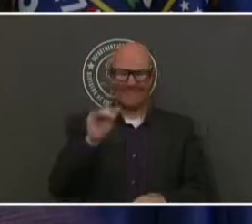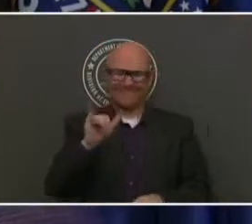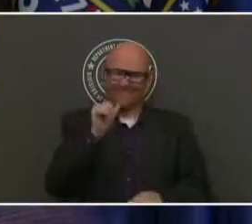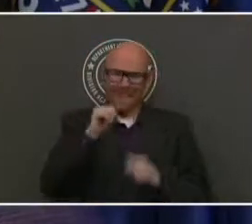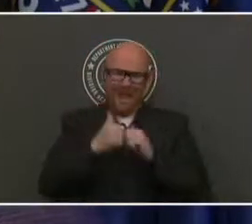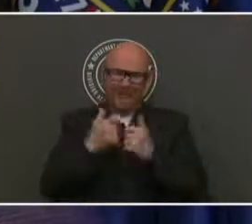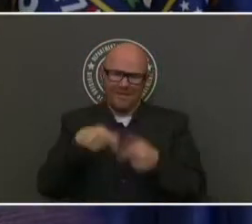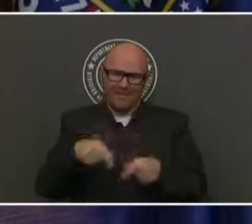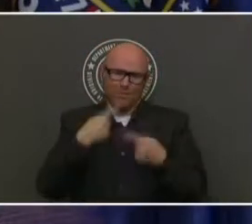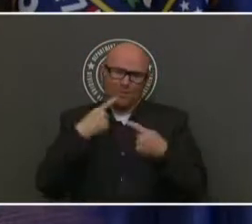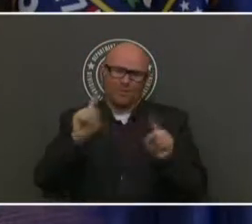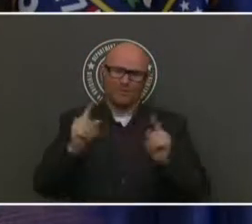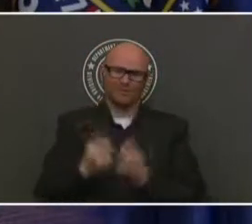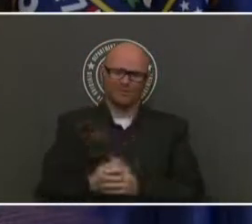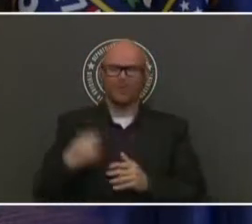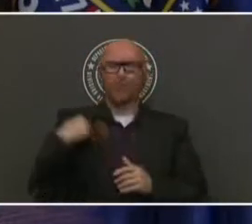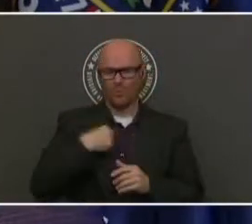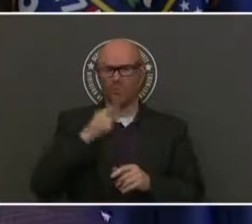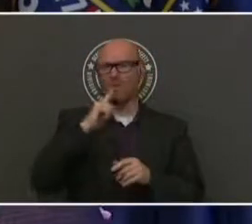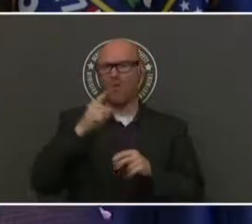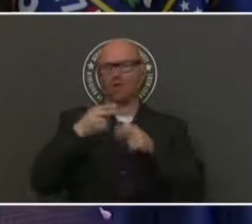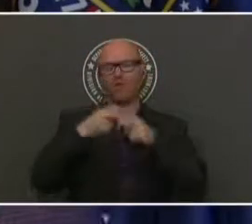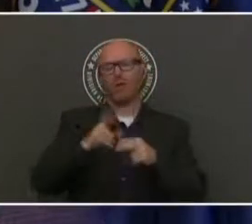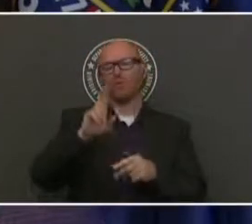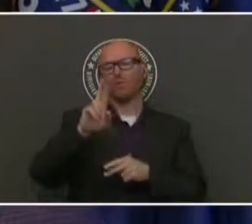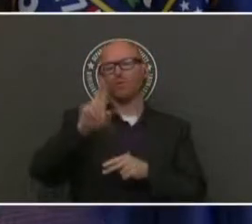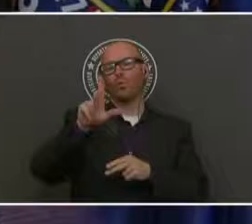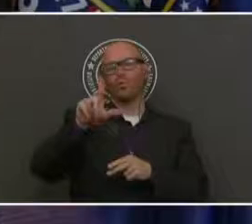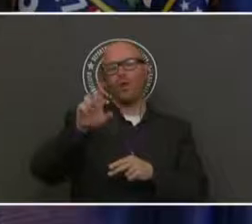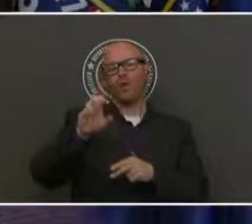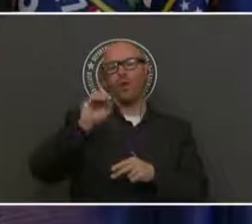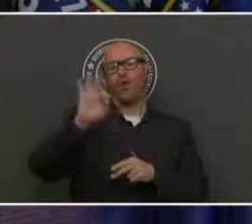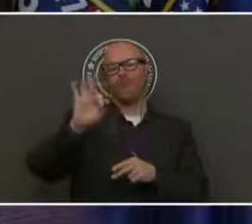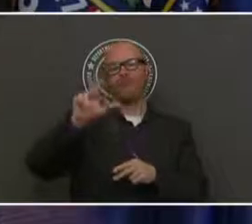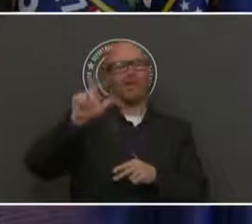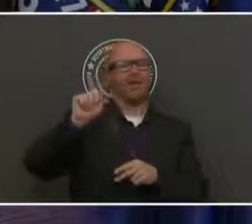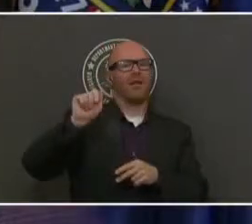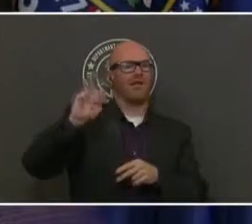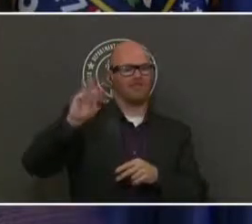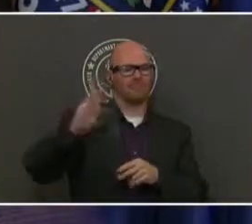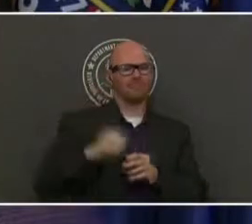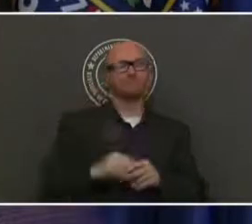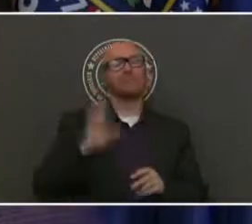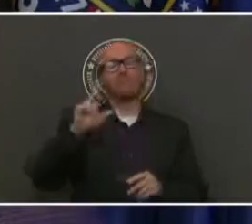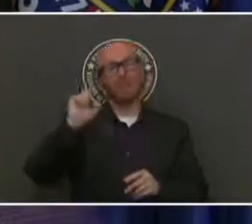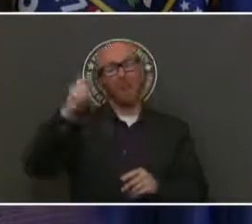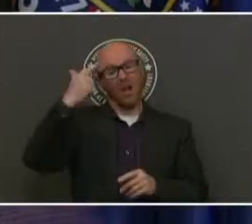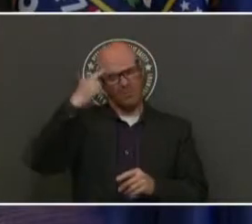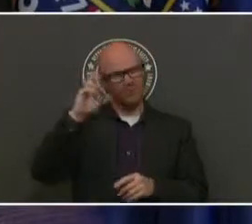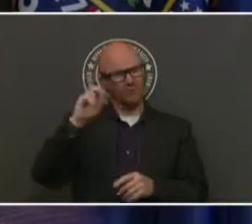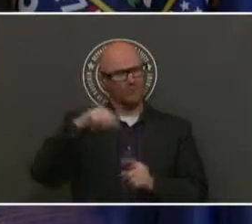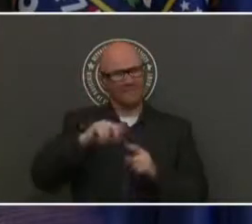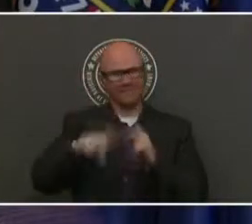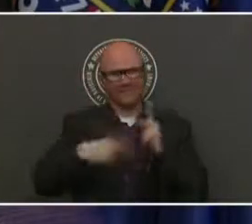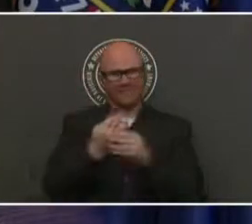country, and there is a way we do things. Look, governors do this kind of stuff all the time.